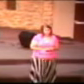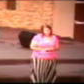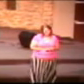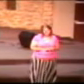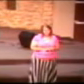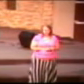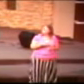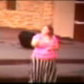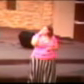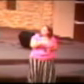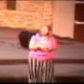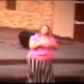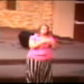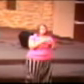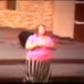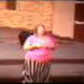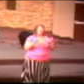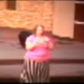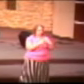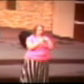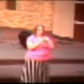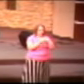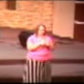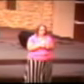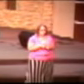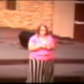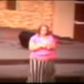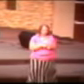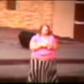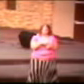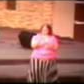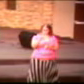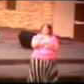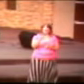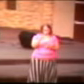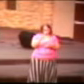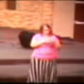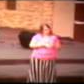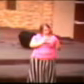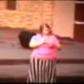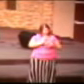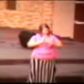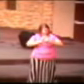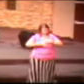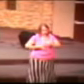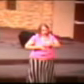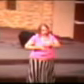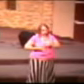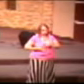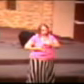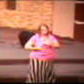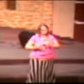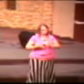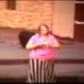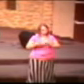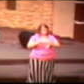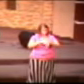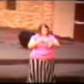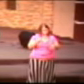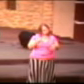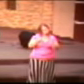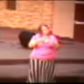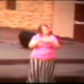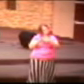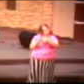have to be about sharing life together. That's what our conversion calls us to. We belong to one